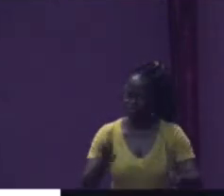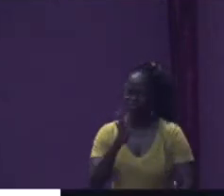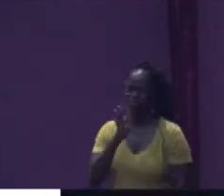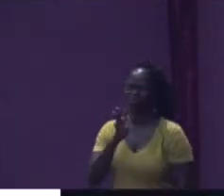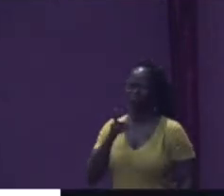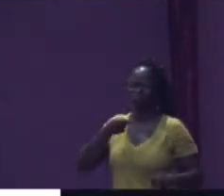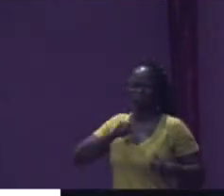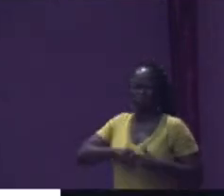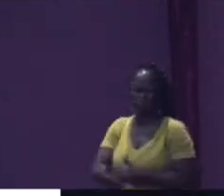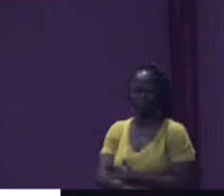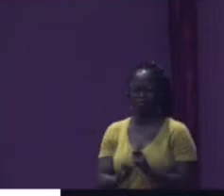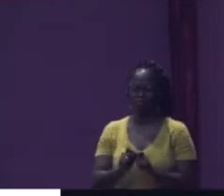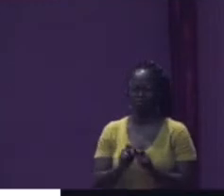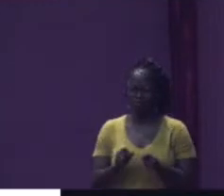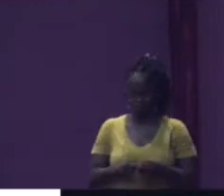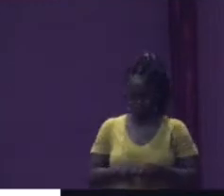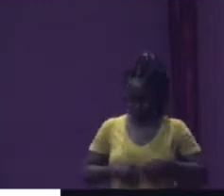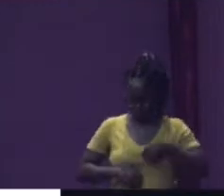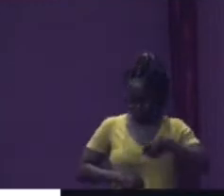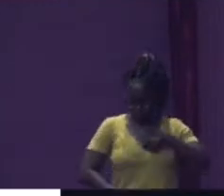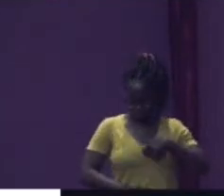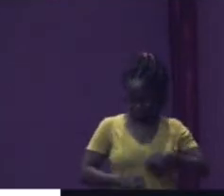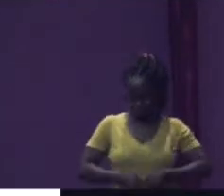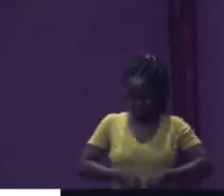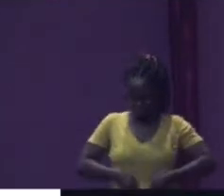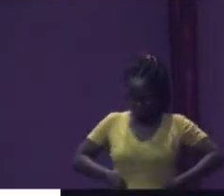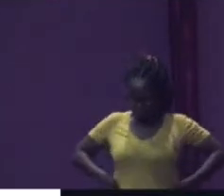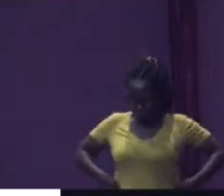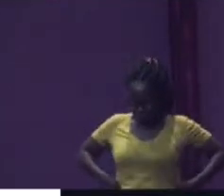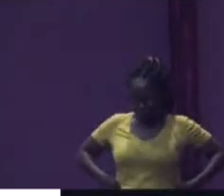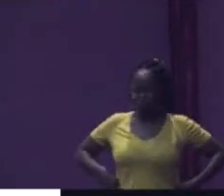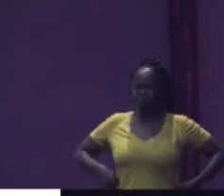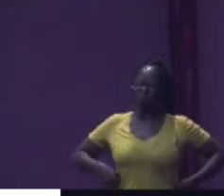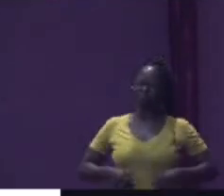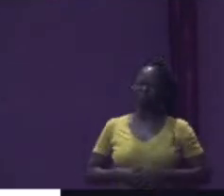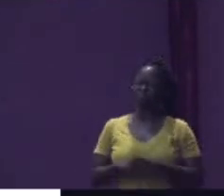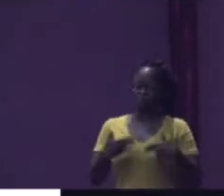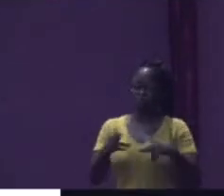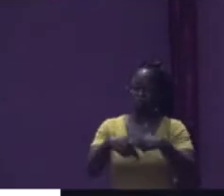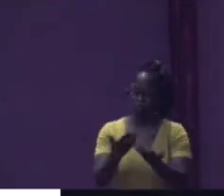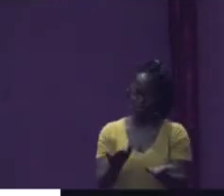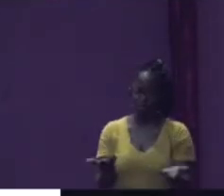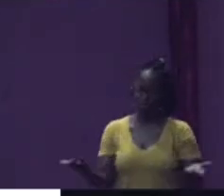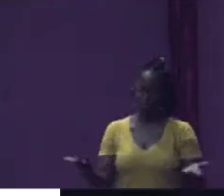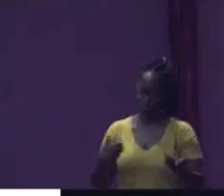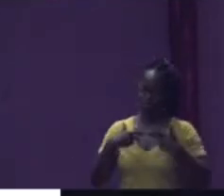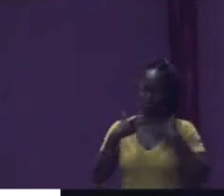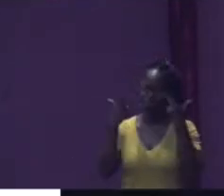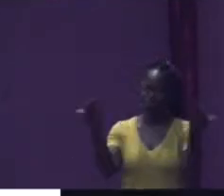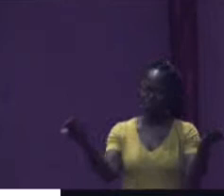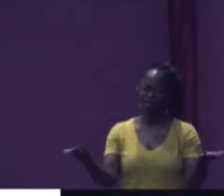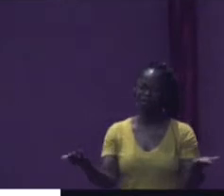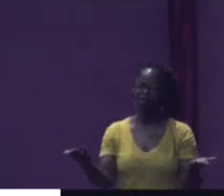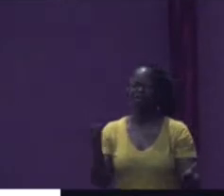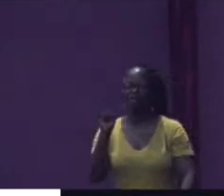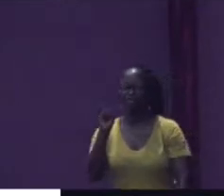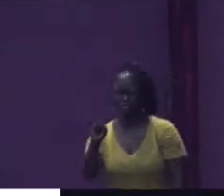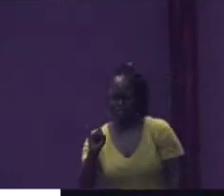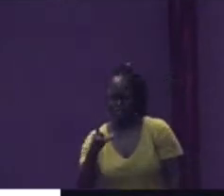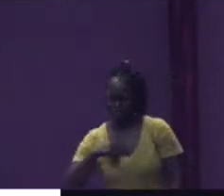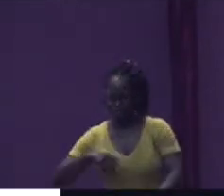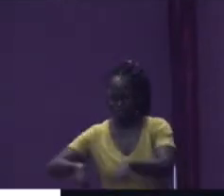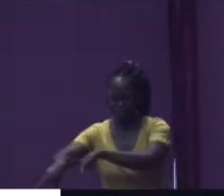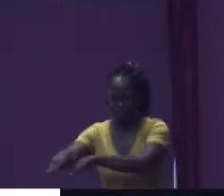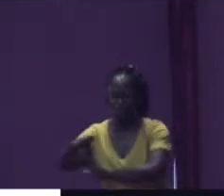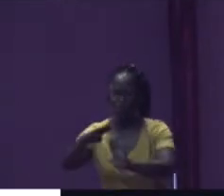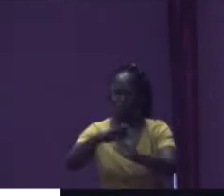doesn't have that, and the government training program didn't give her a measuring tape. So she does it